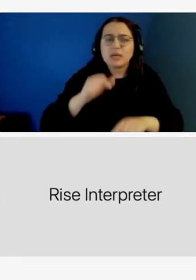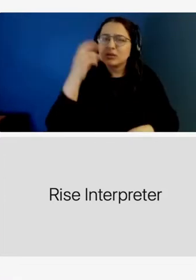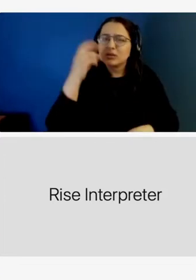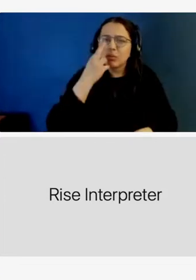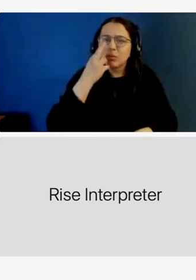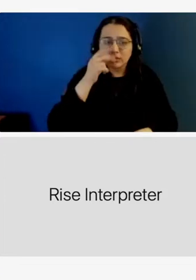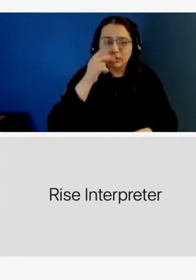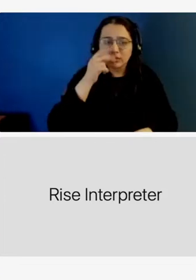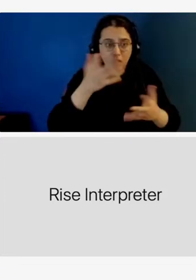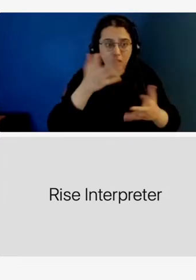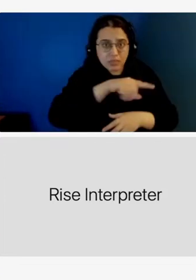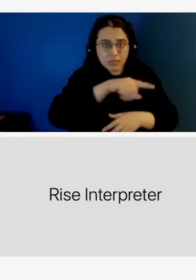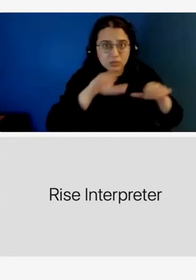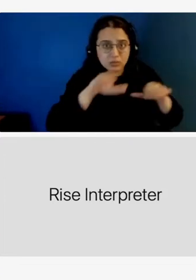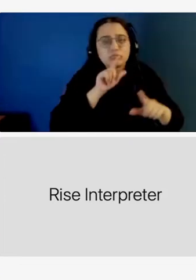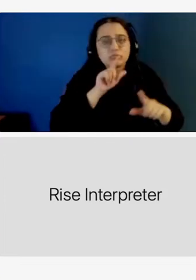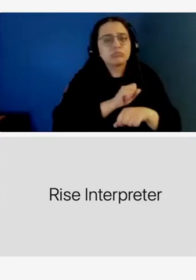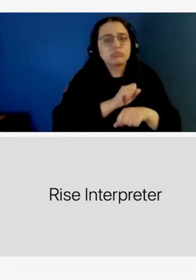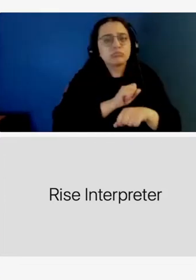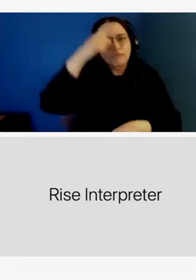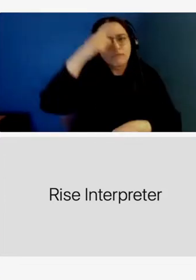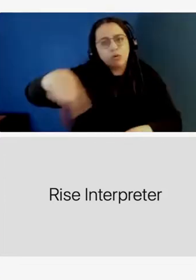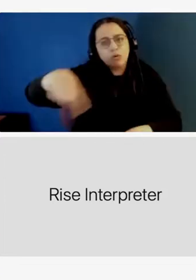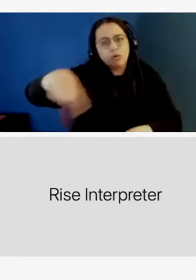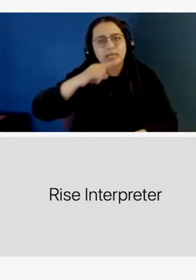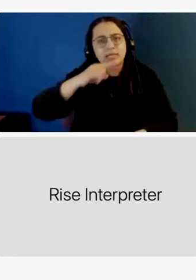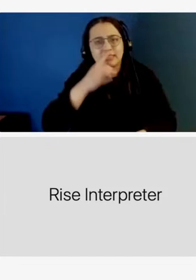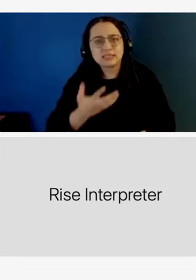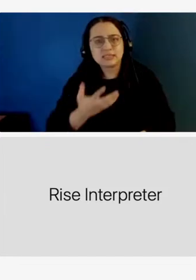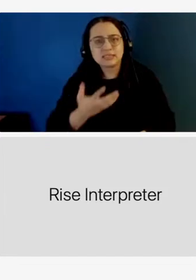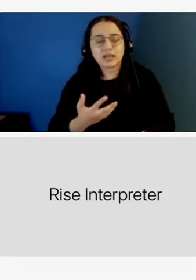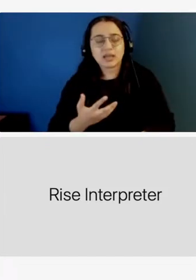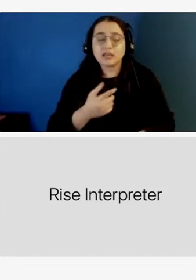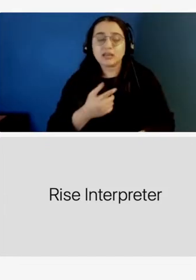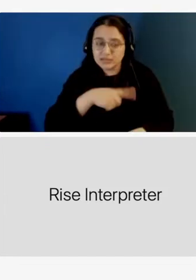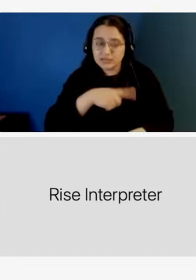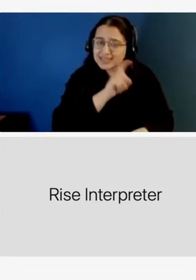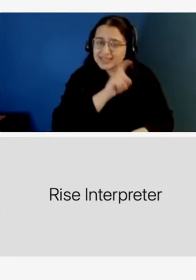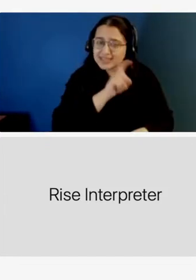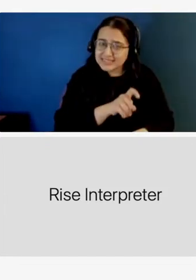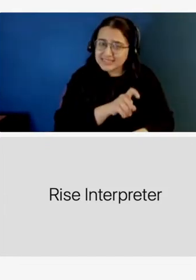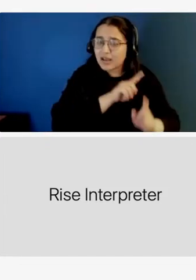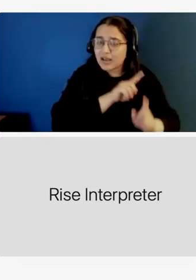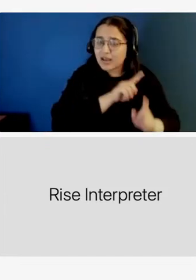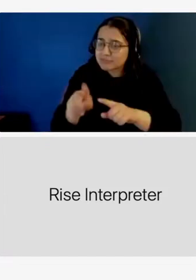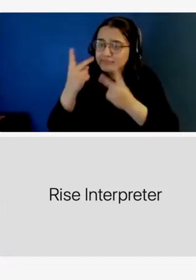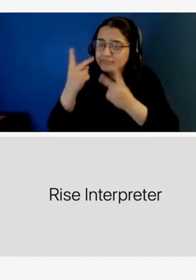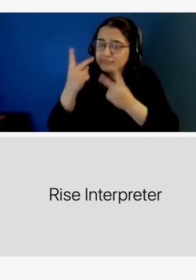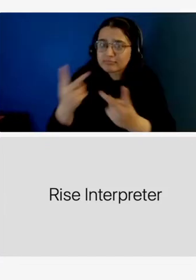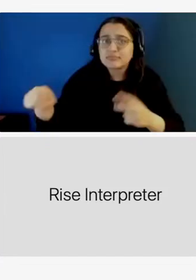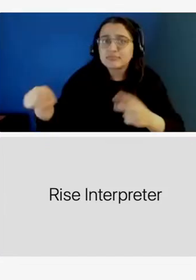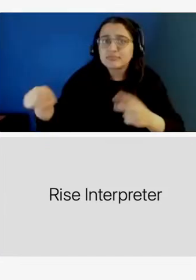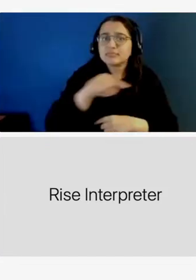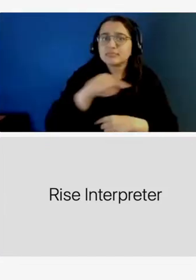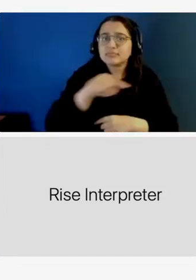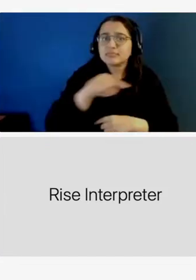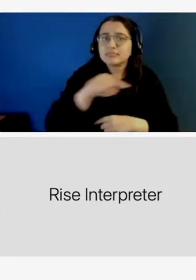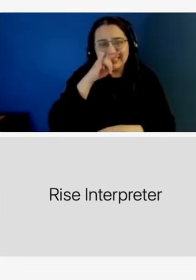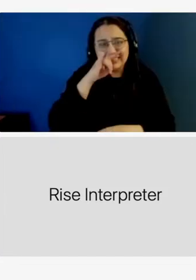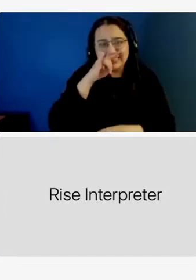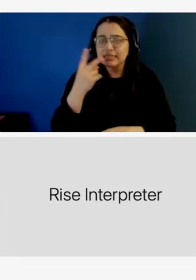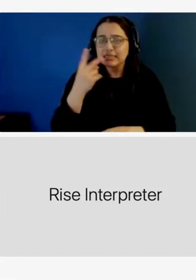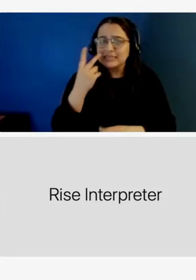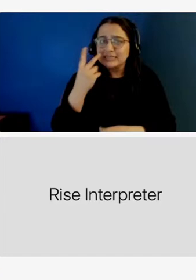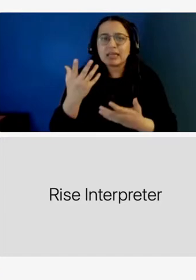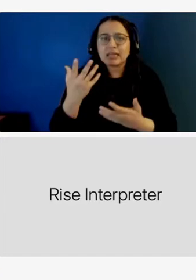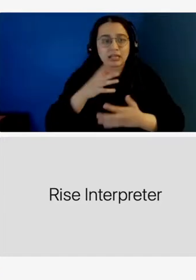really need to, every once in a while, get out and see those kids and see the difference that what they do makes a difference in those